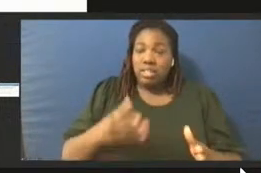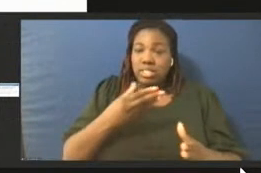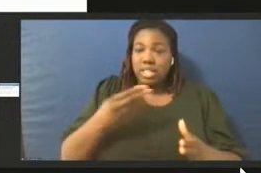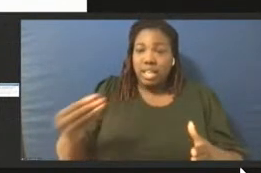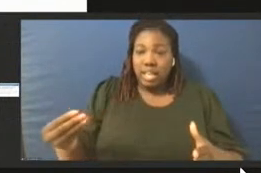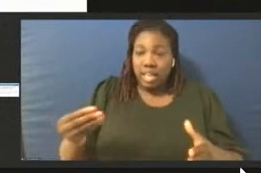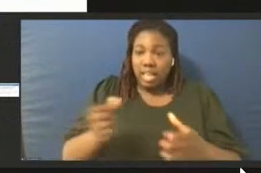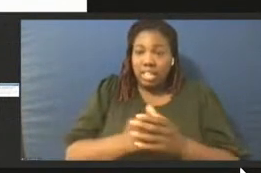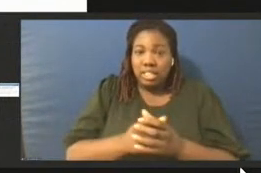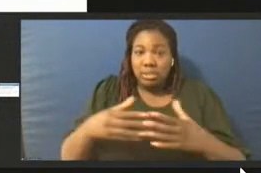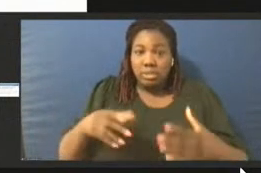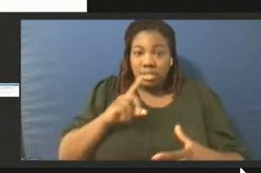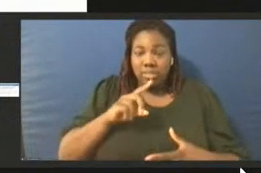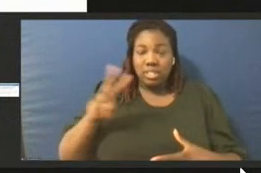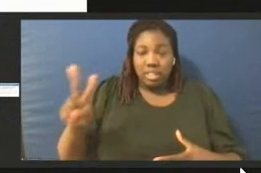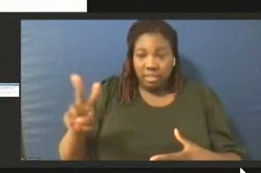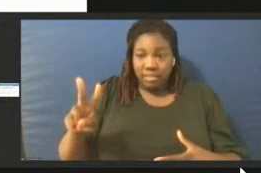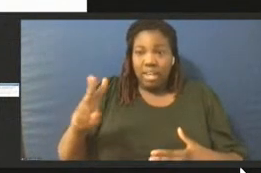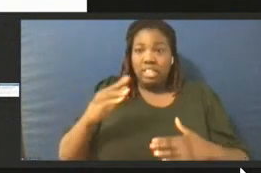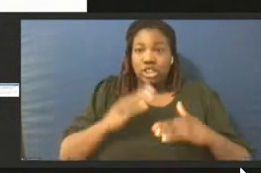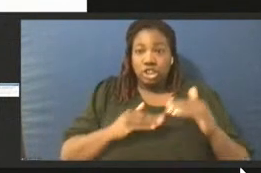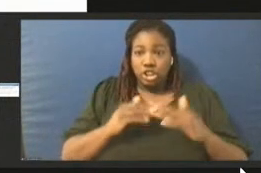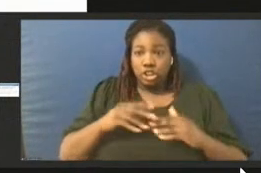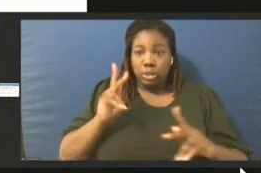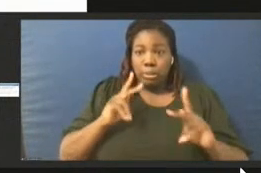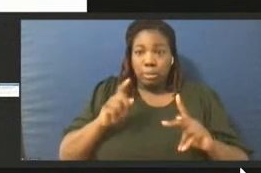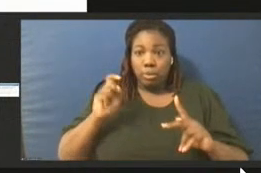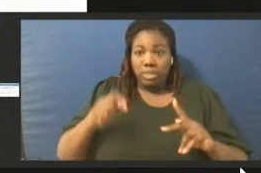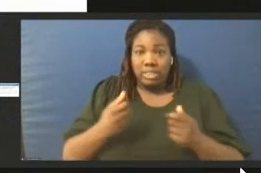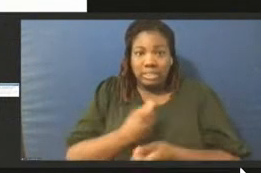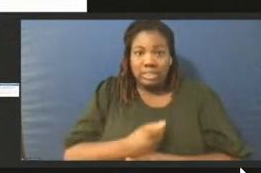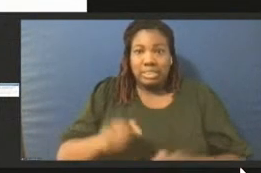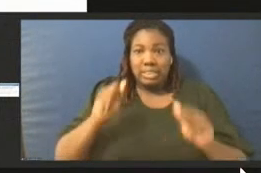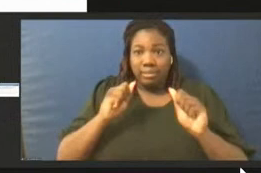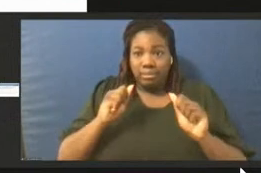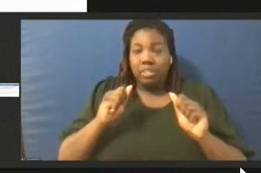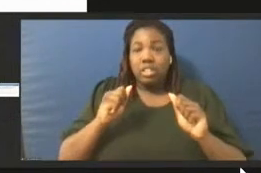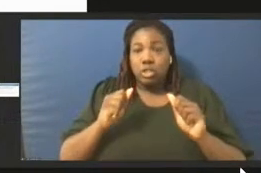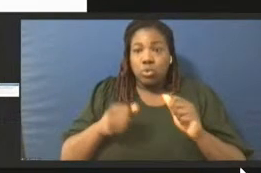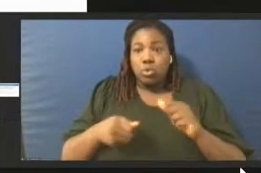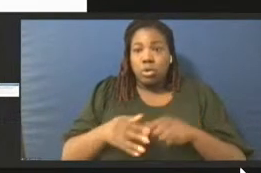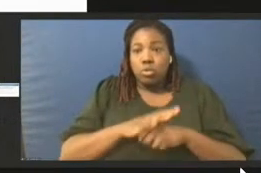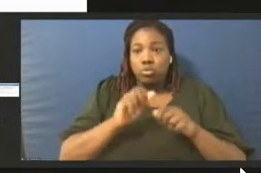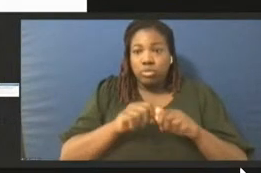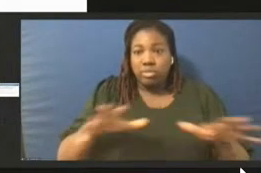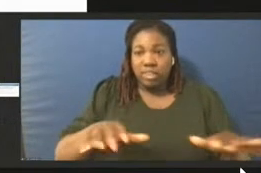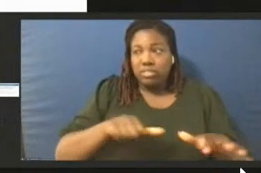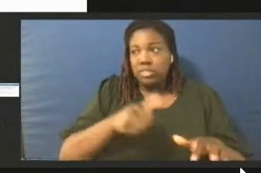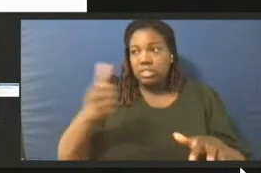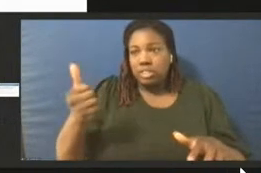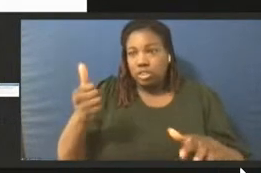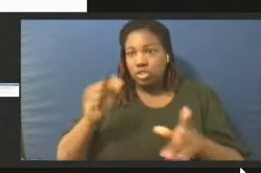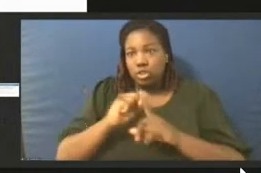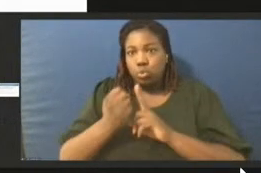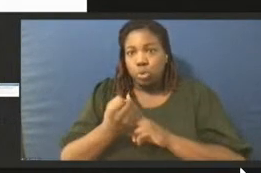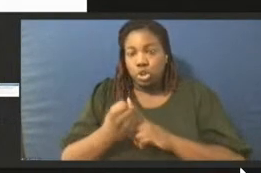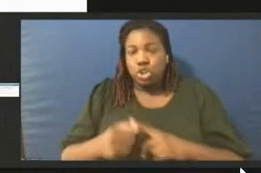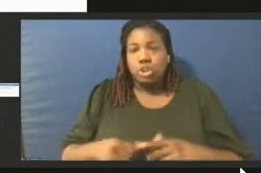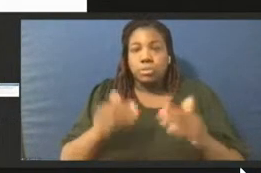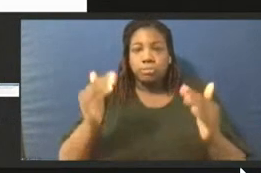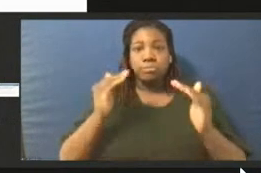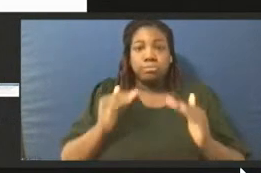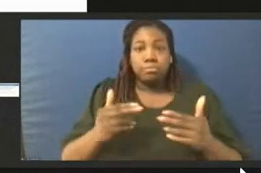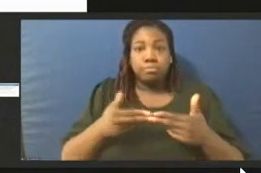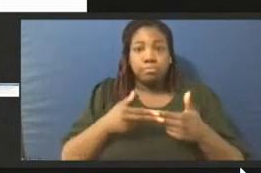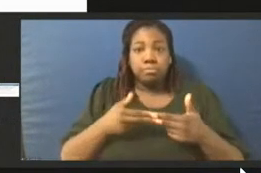violence shelters that are vital to people seeking safety during the pandemic and otherwise. So next slide, please.